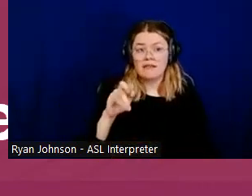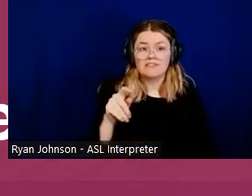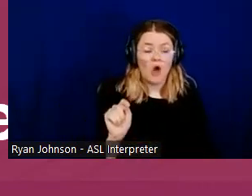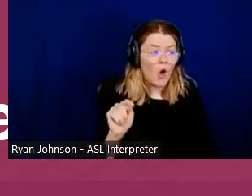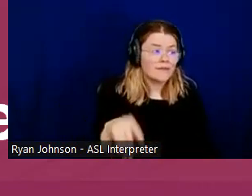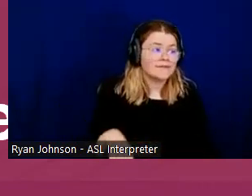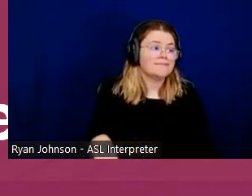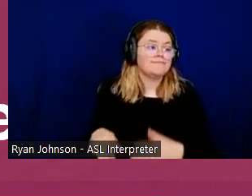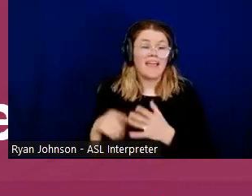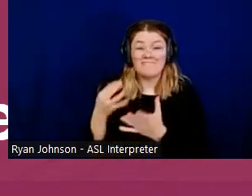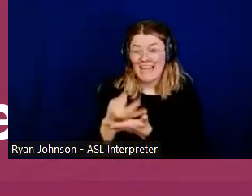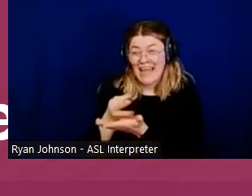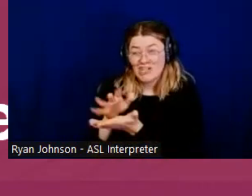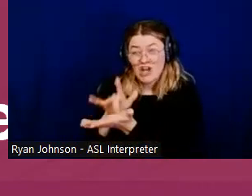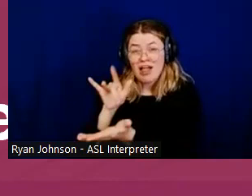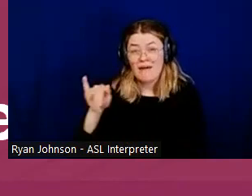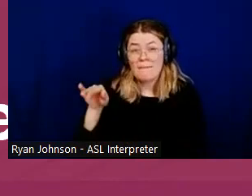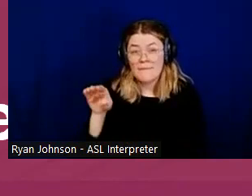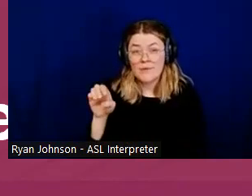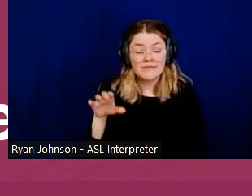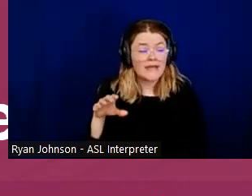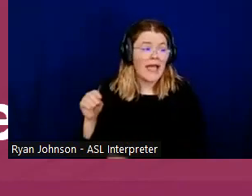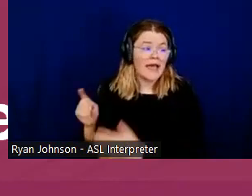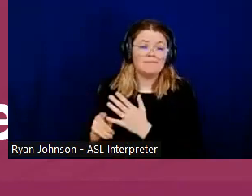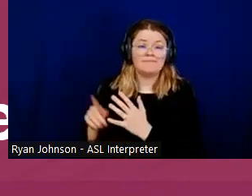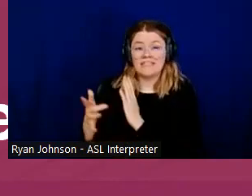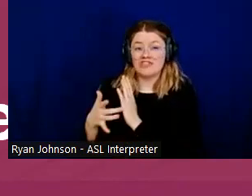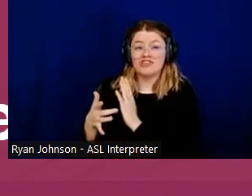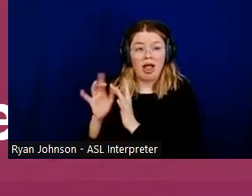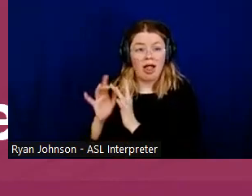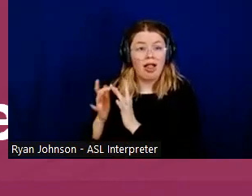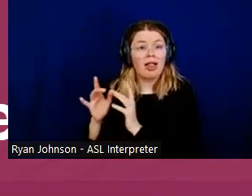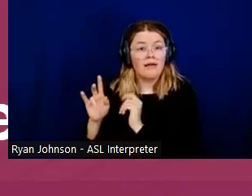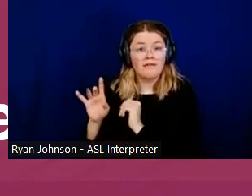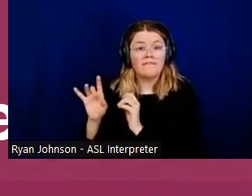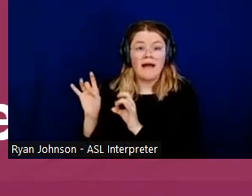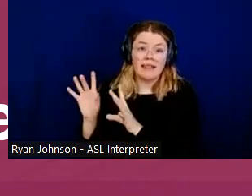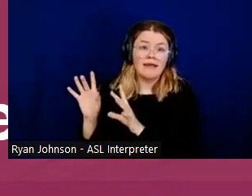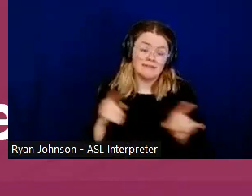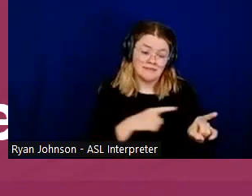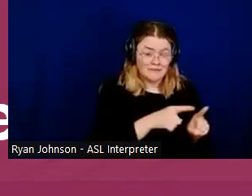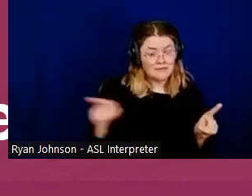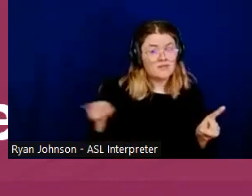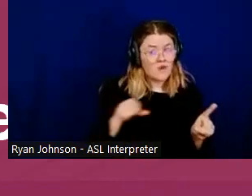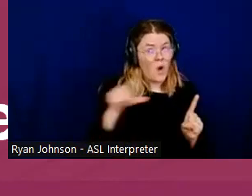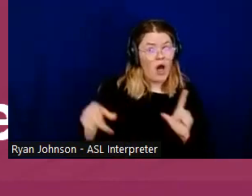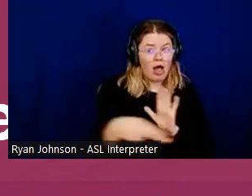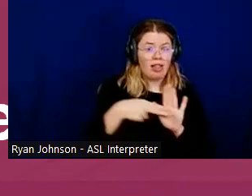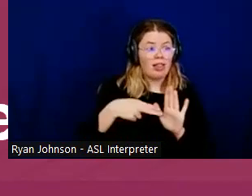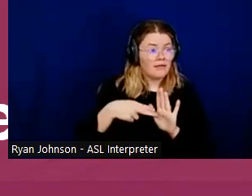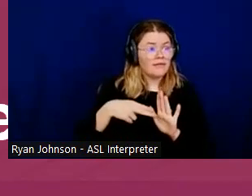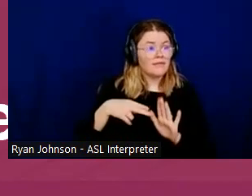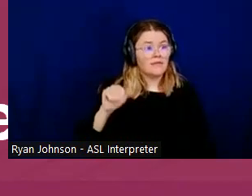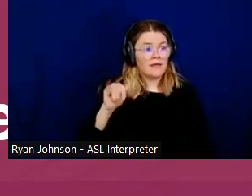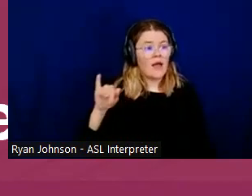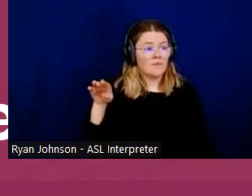all fall under the domestic violence umbrella. And it's a very, very broad topic when it